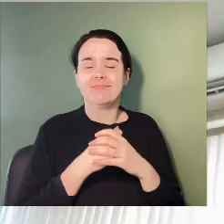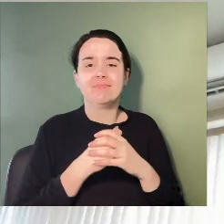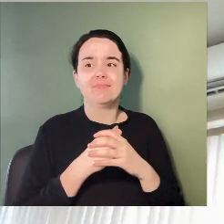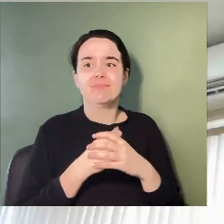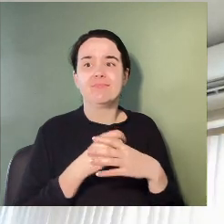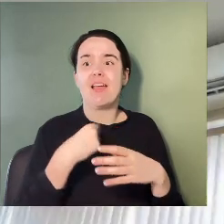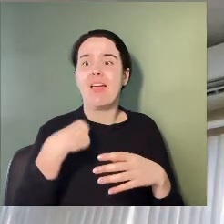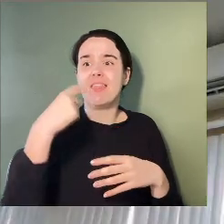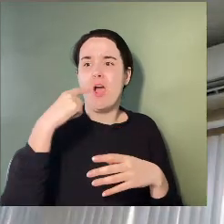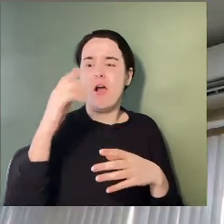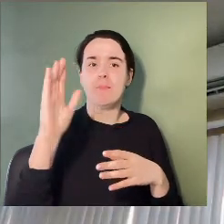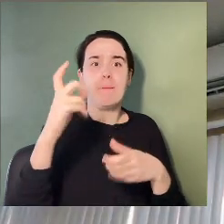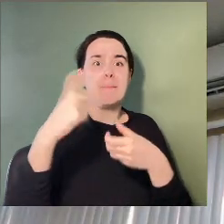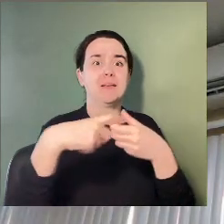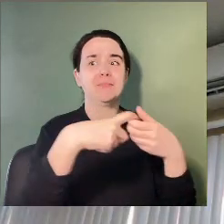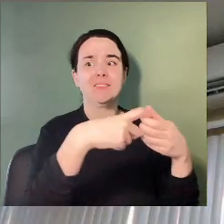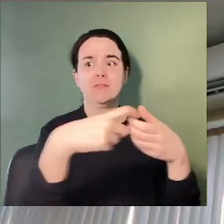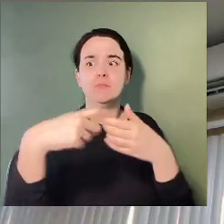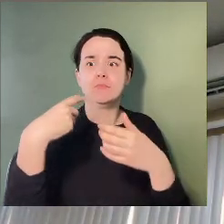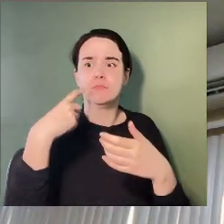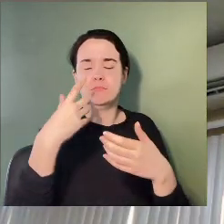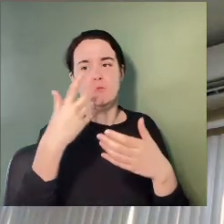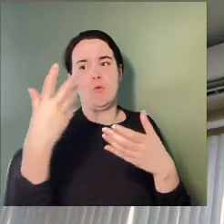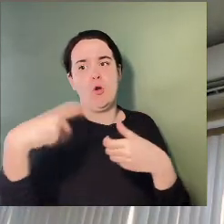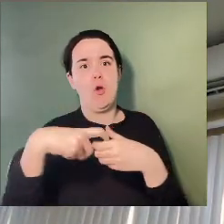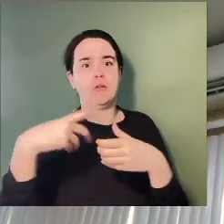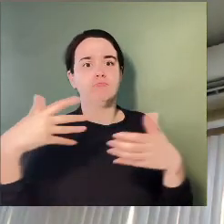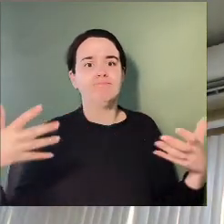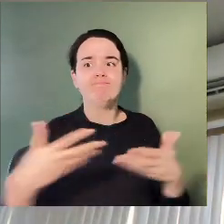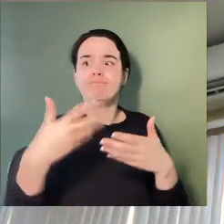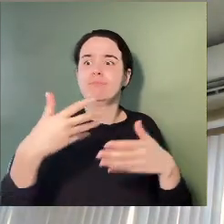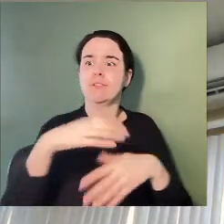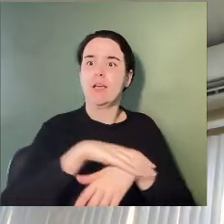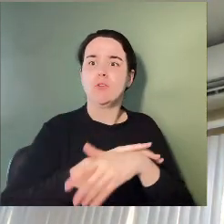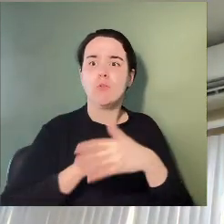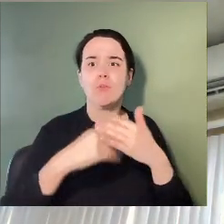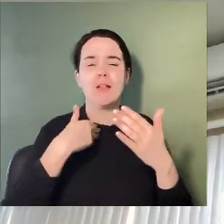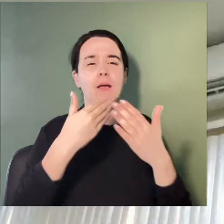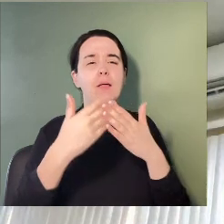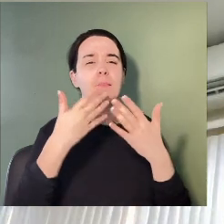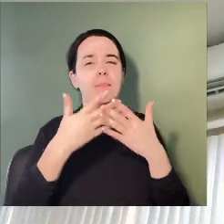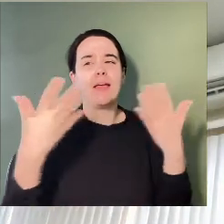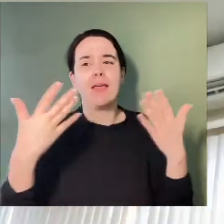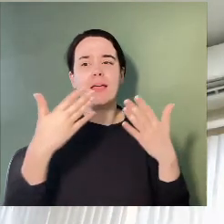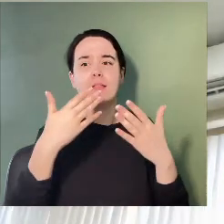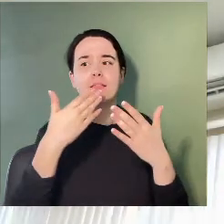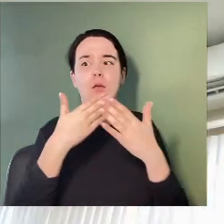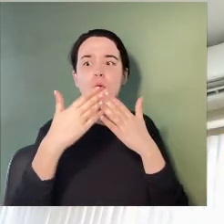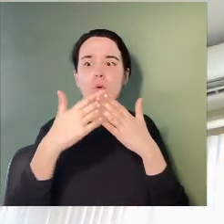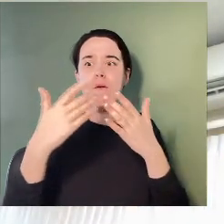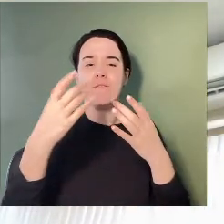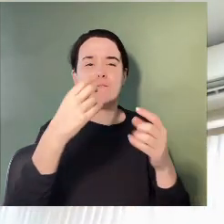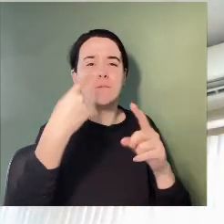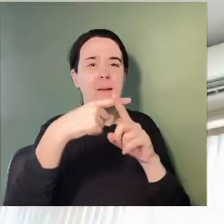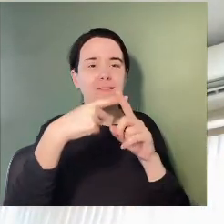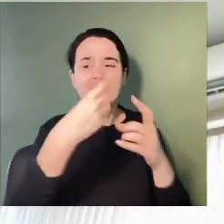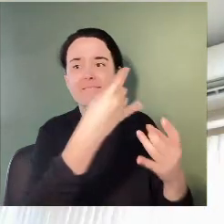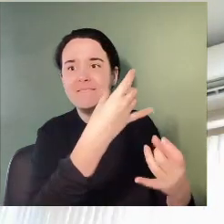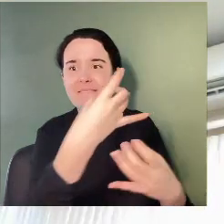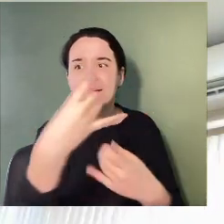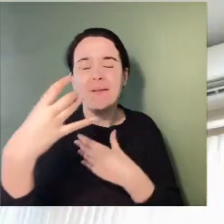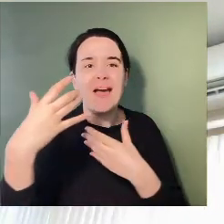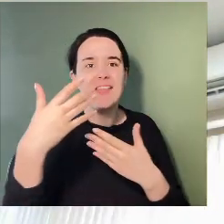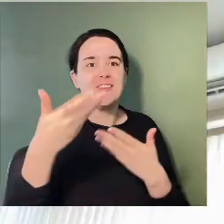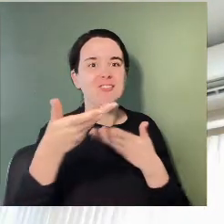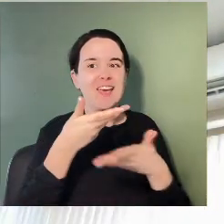participants who joined and our engagement. I also want to just send a shout out to everyone who was sending positive feedback in the chat. It's always really great to